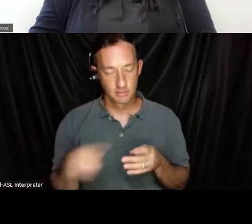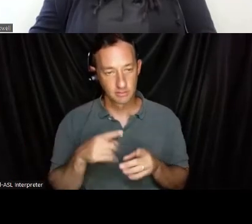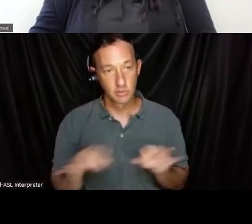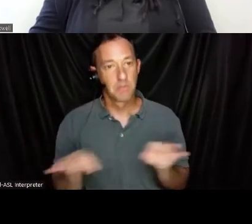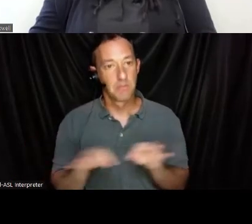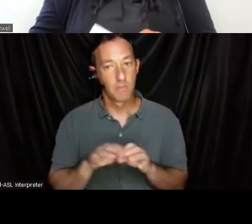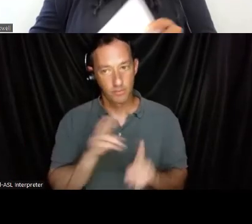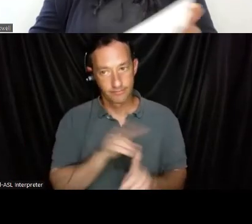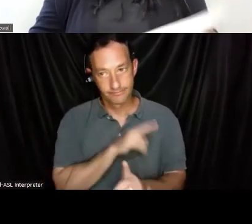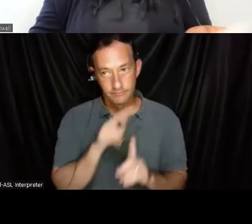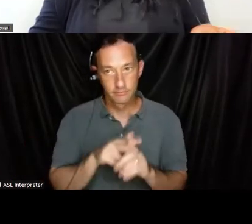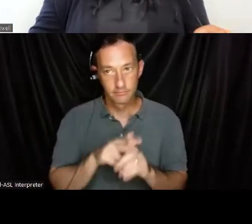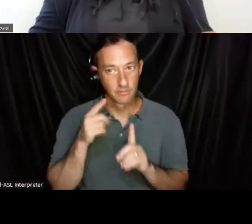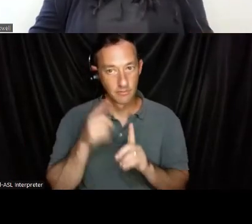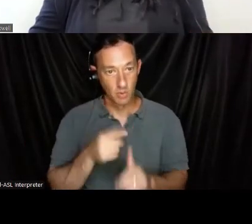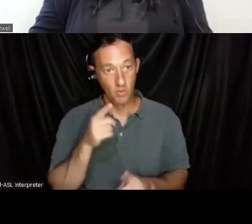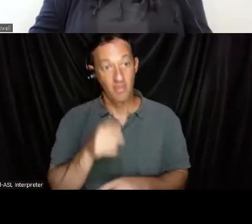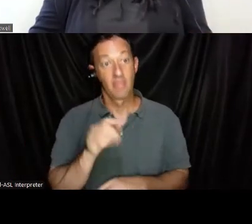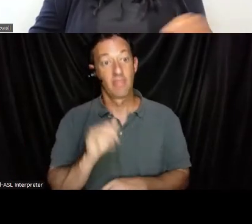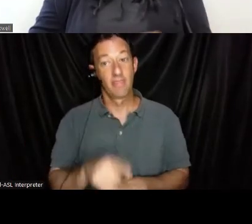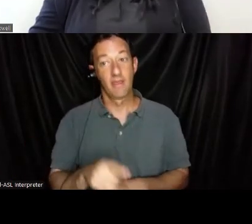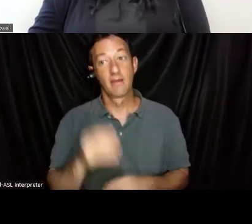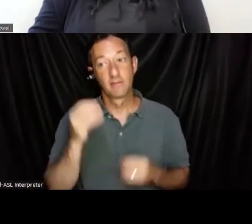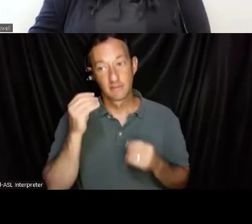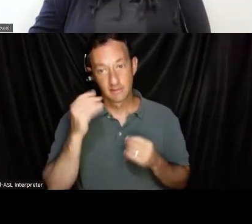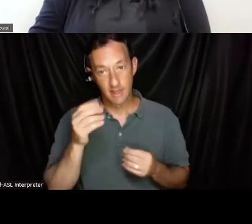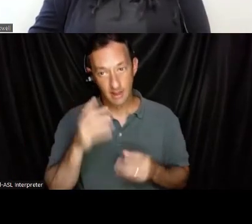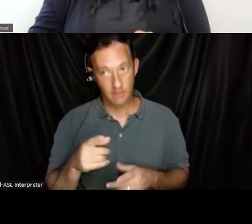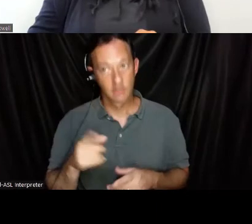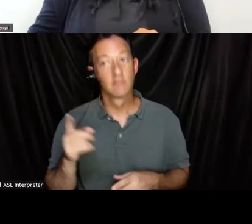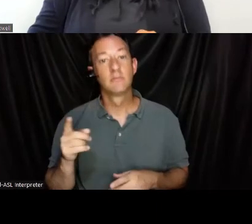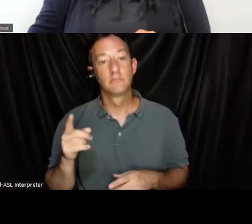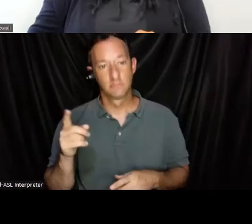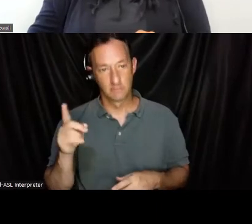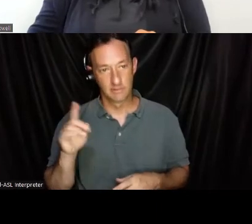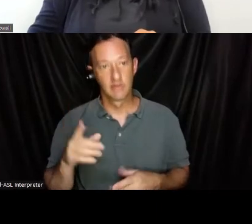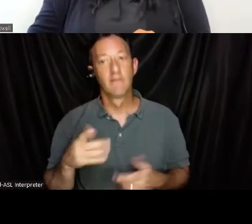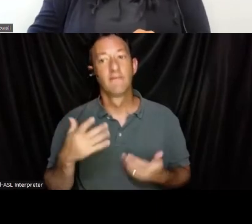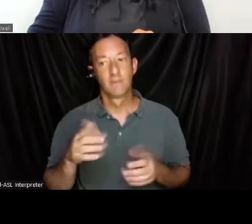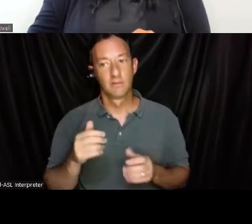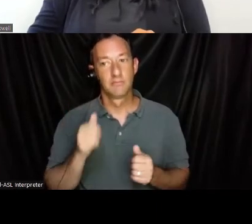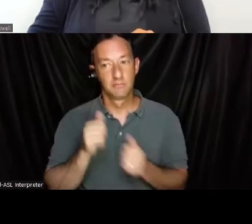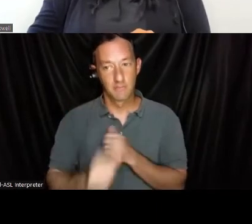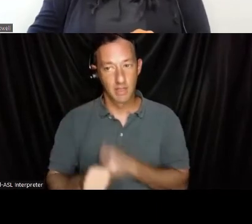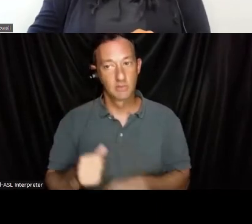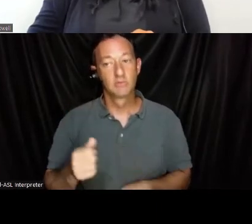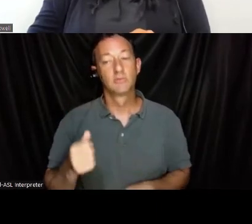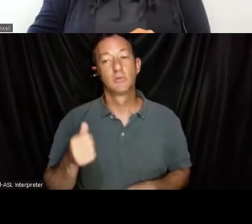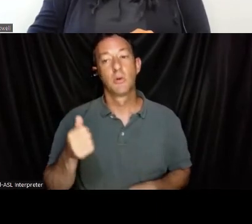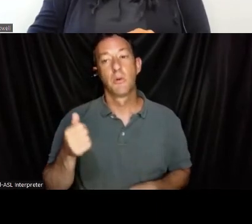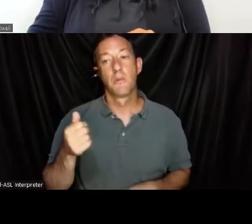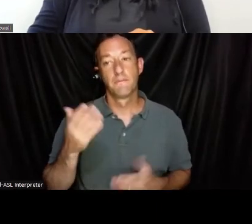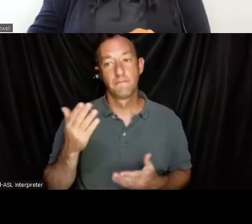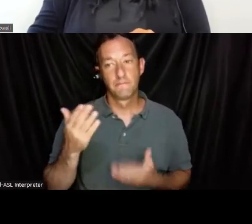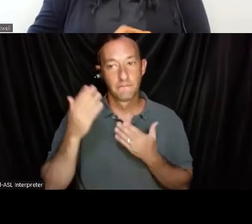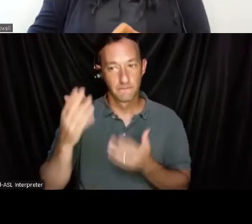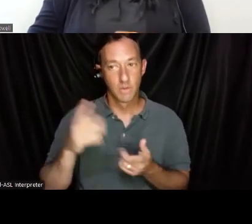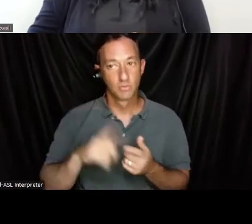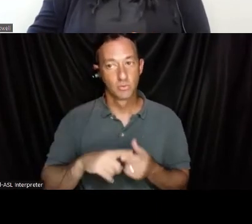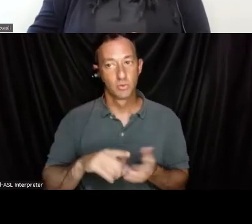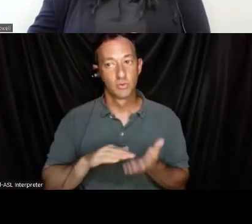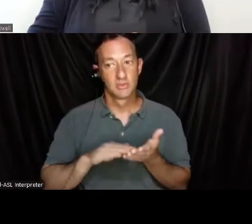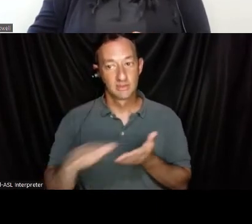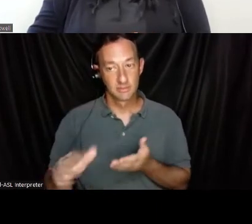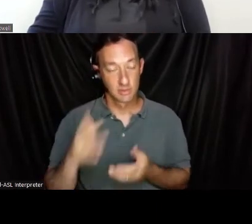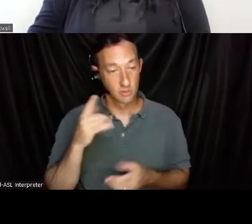this data was sufficient to survive a motion to dismiss, which when these cases get filed in court, often is